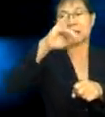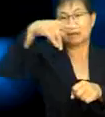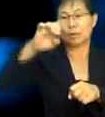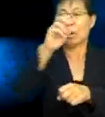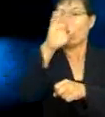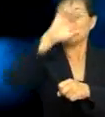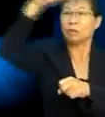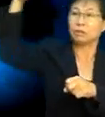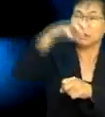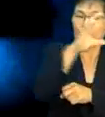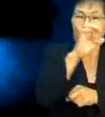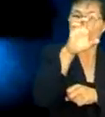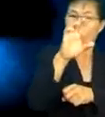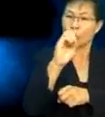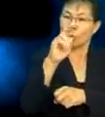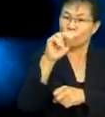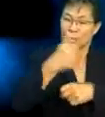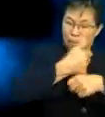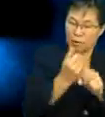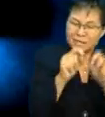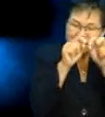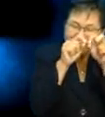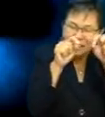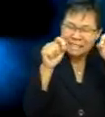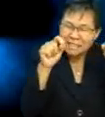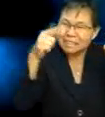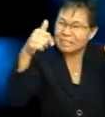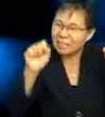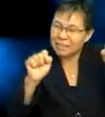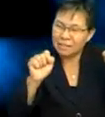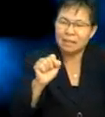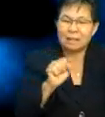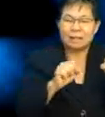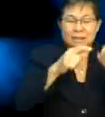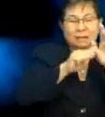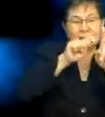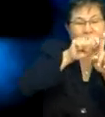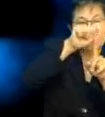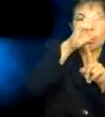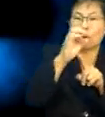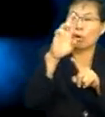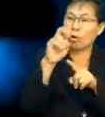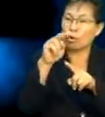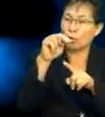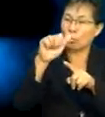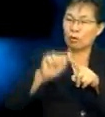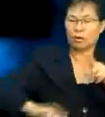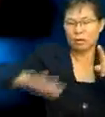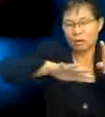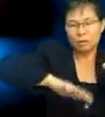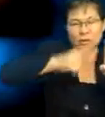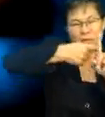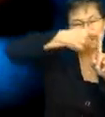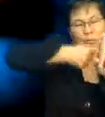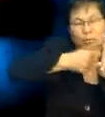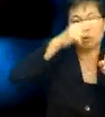The corona is made up of a thin layer of gas. The temperature of the corona is